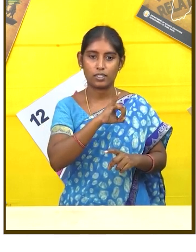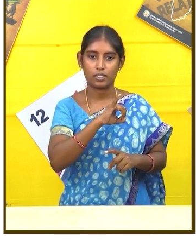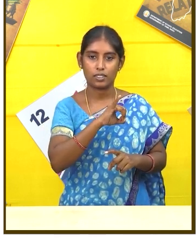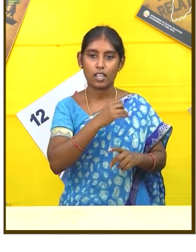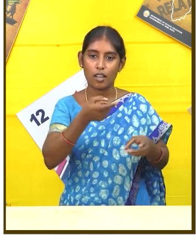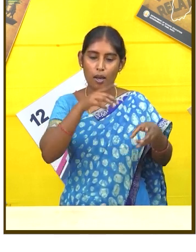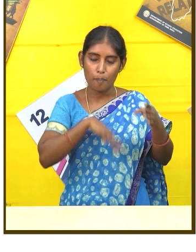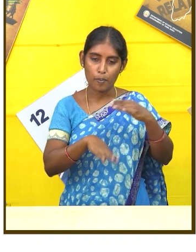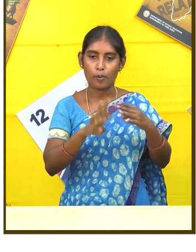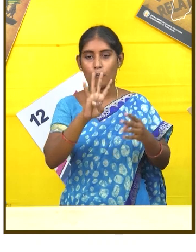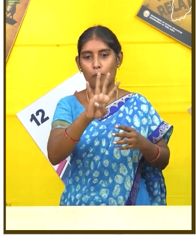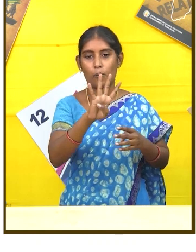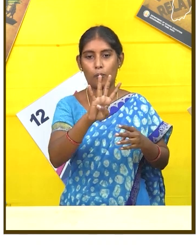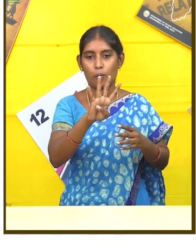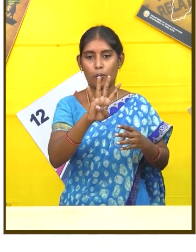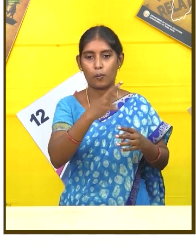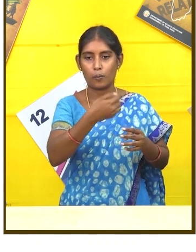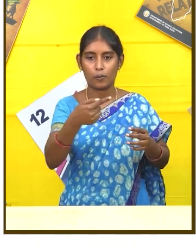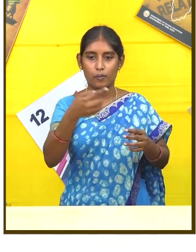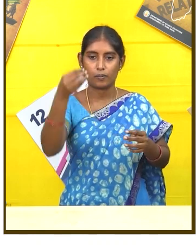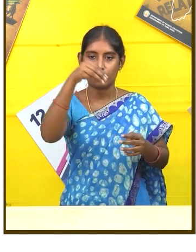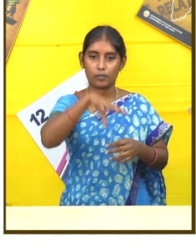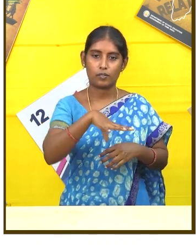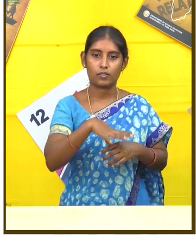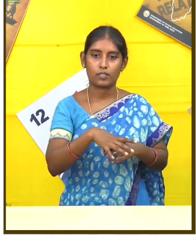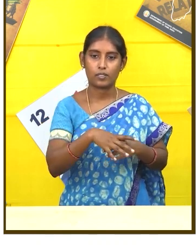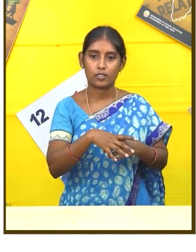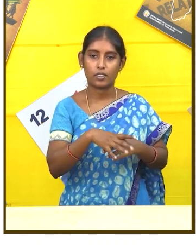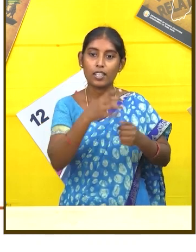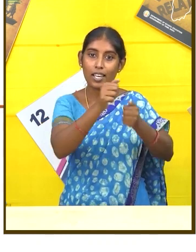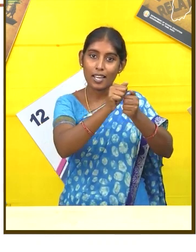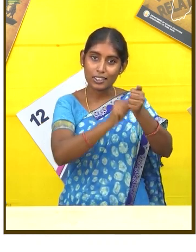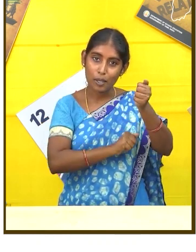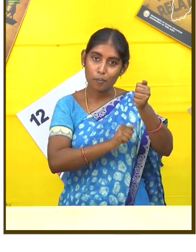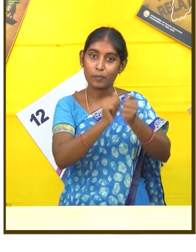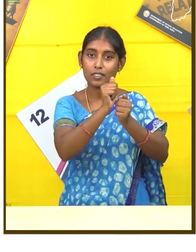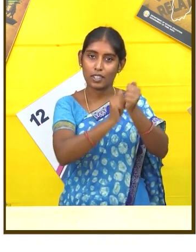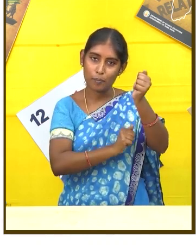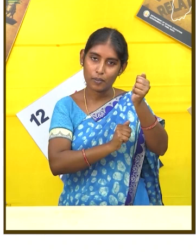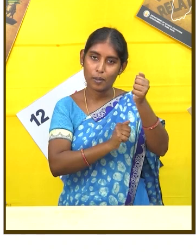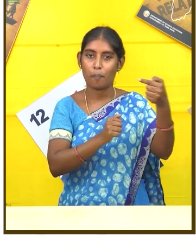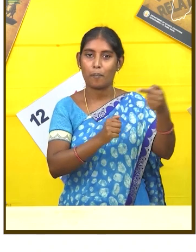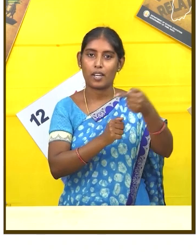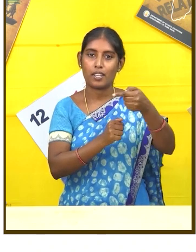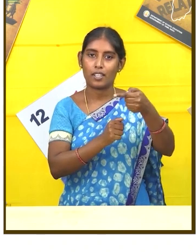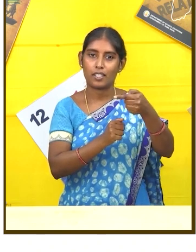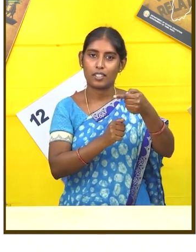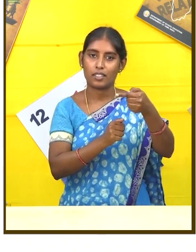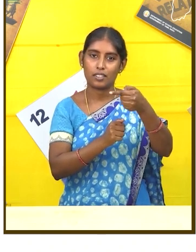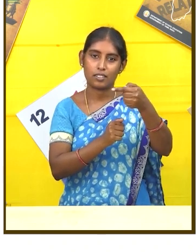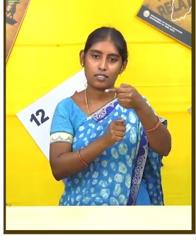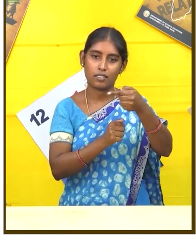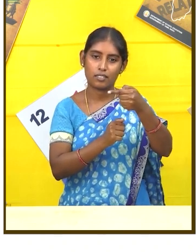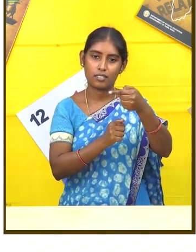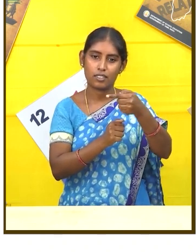then the 4th equation. Now we have to, what we should do? Subtract